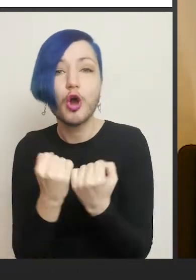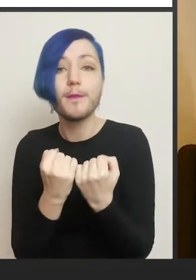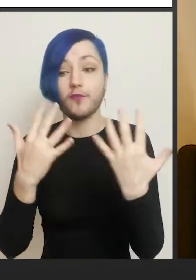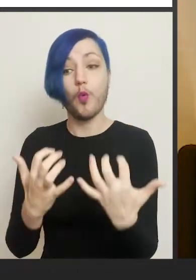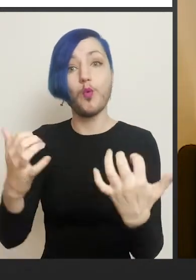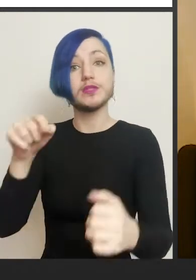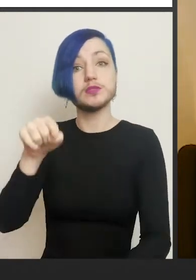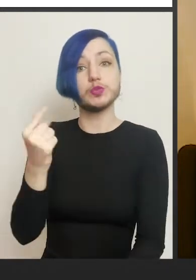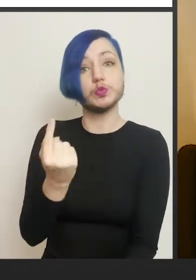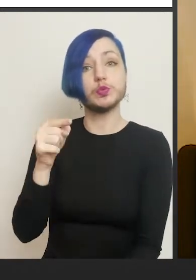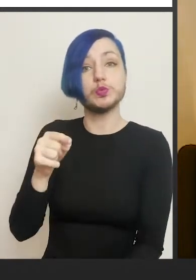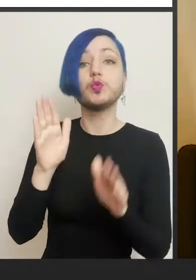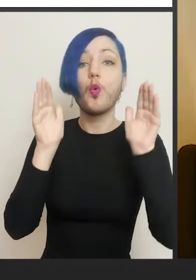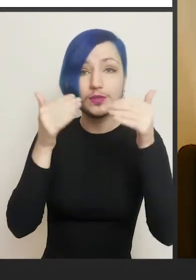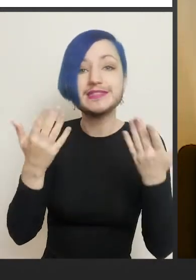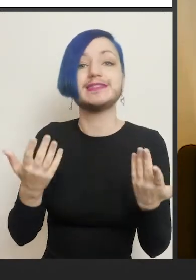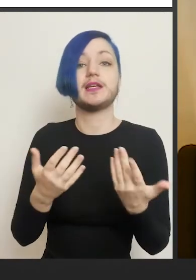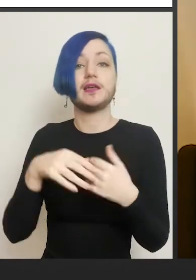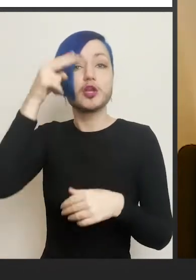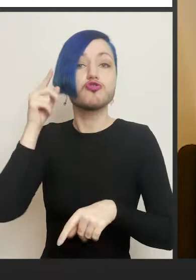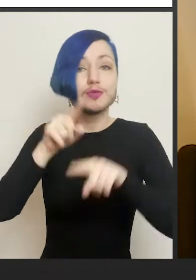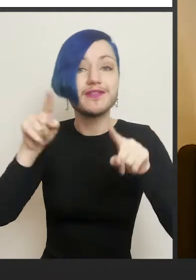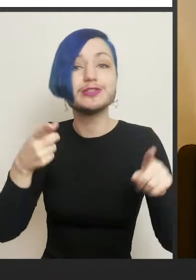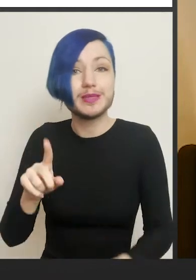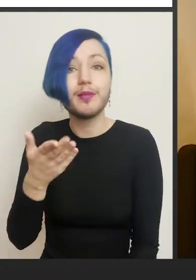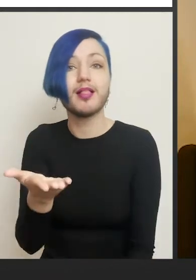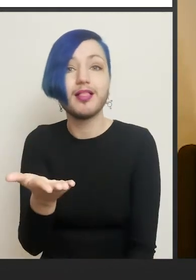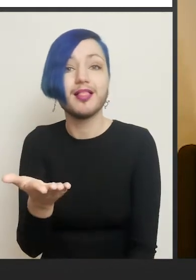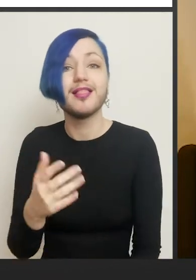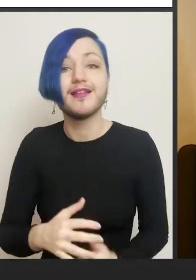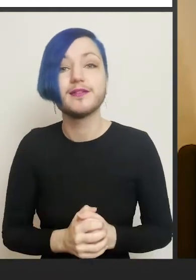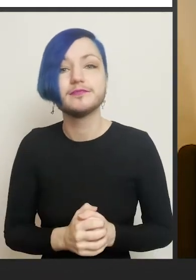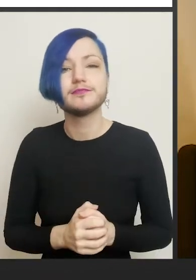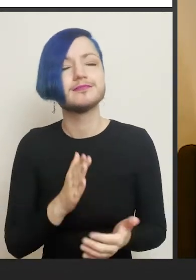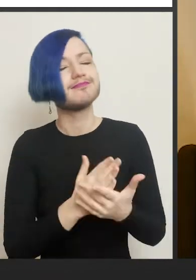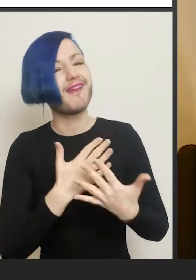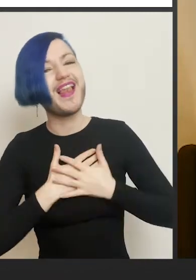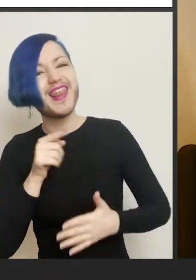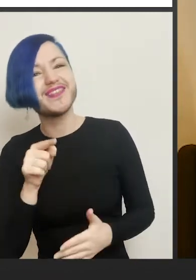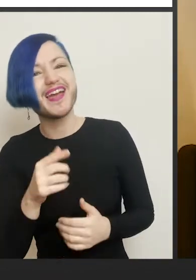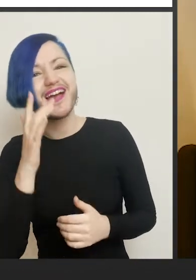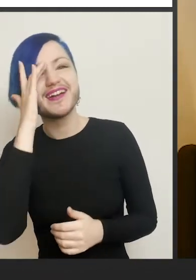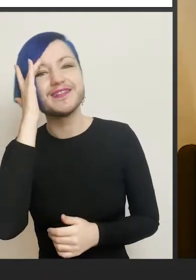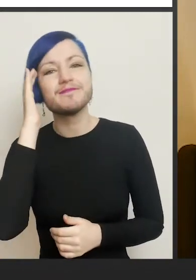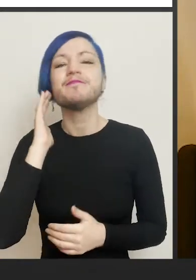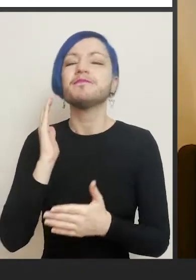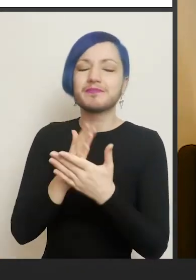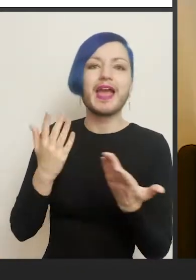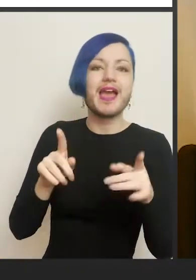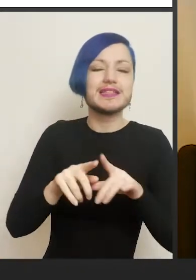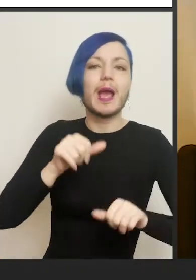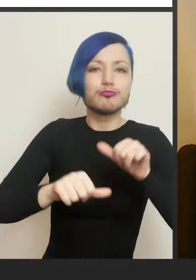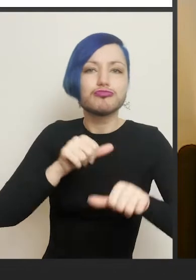workshops for autistic people and neurodivergent people. I love that. Brilliant. Yeah, it's like a